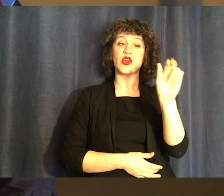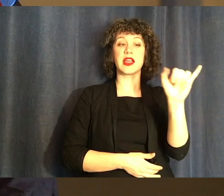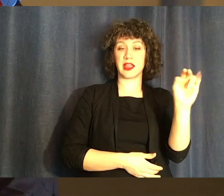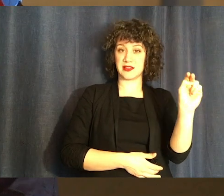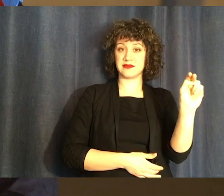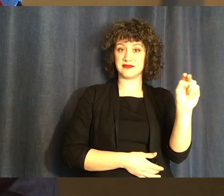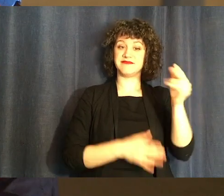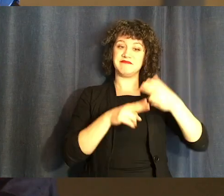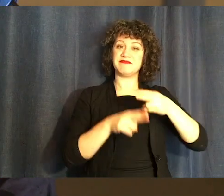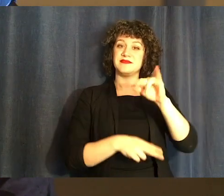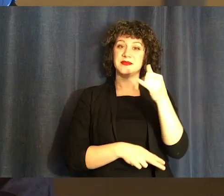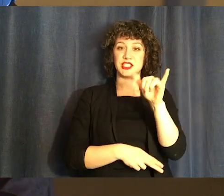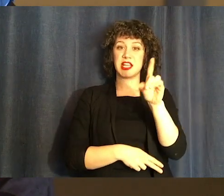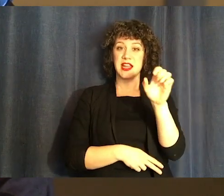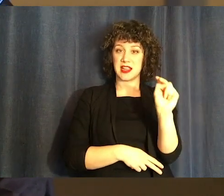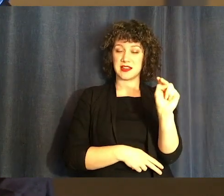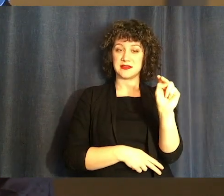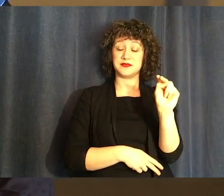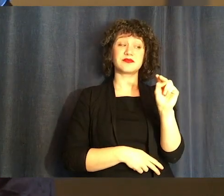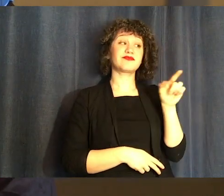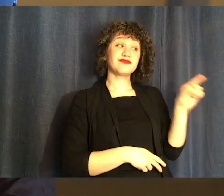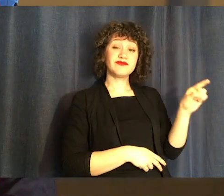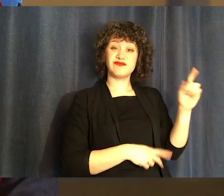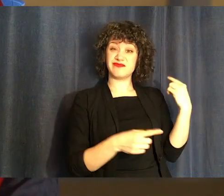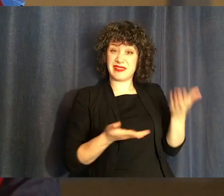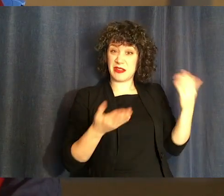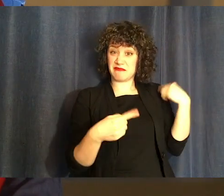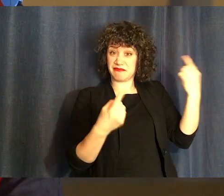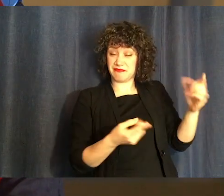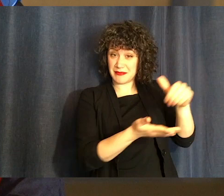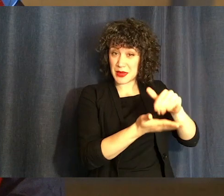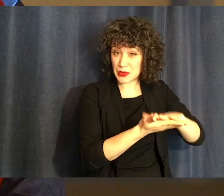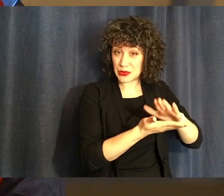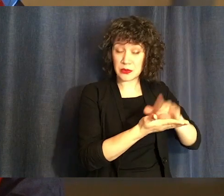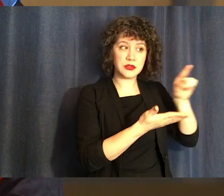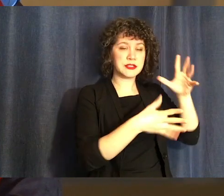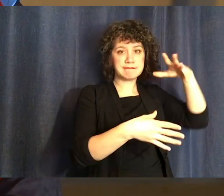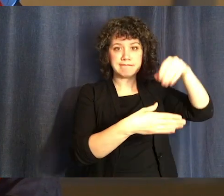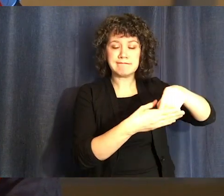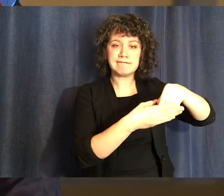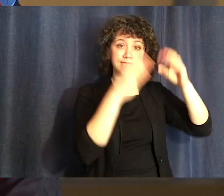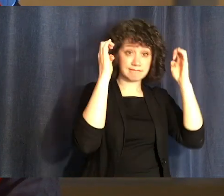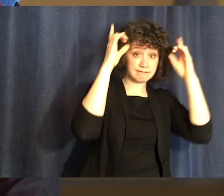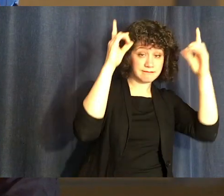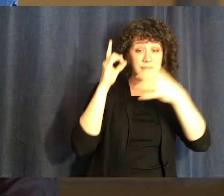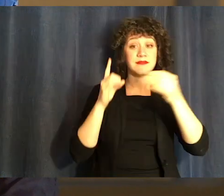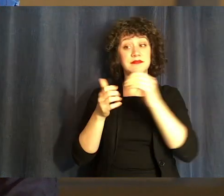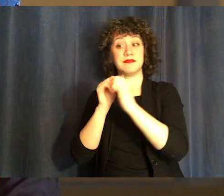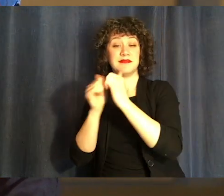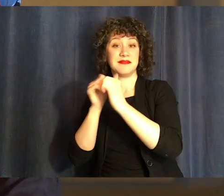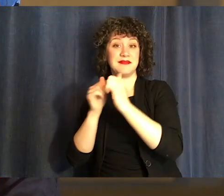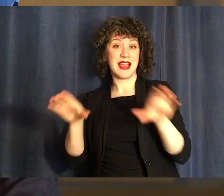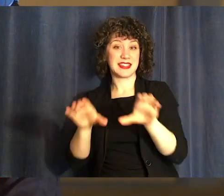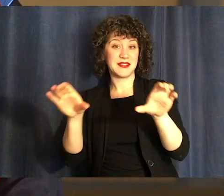has been a leader in our school since middle school. She has been involved in both academic and athletic activities all through high school and has made